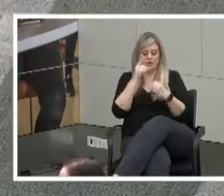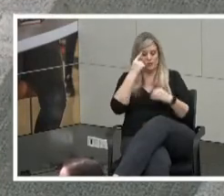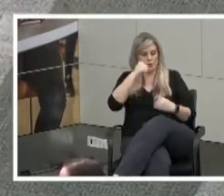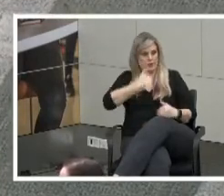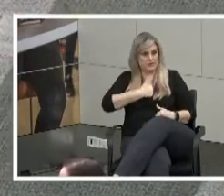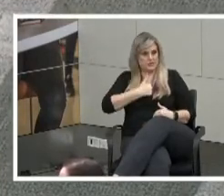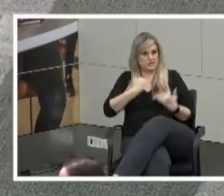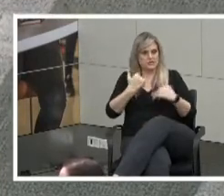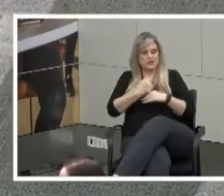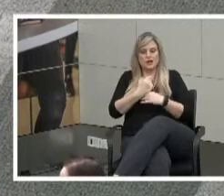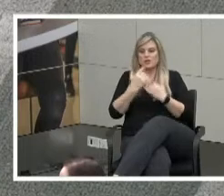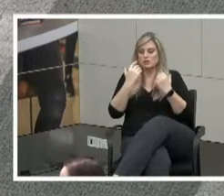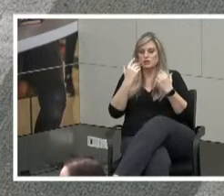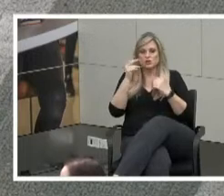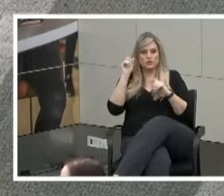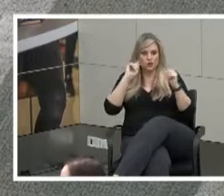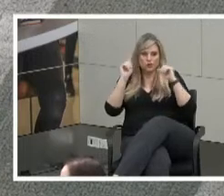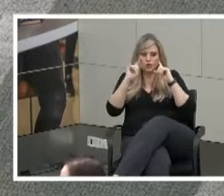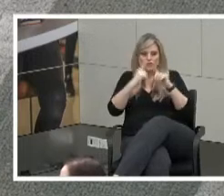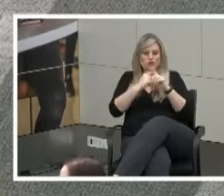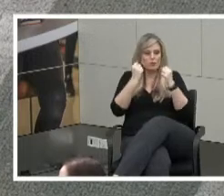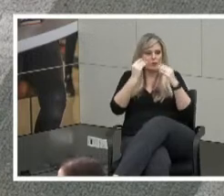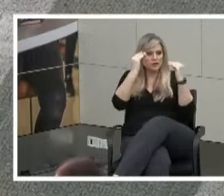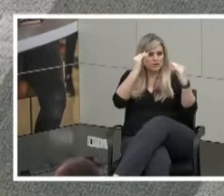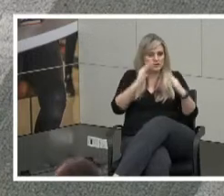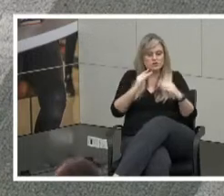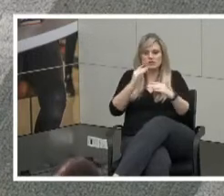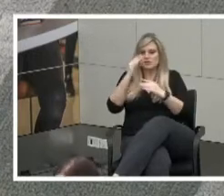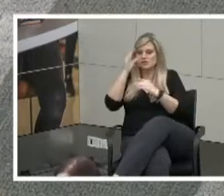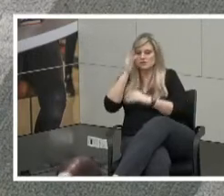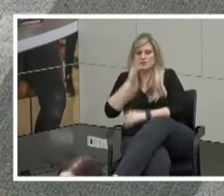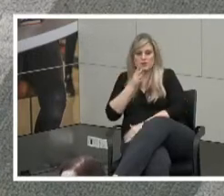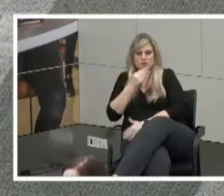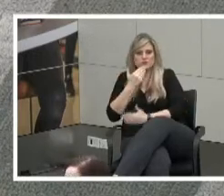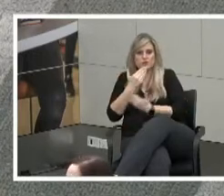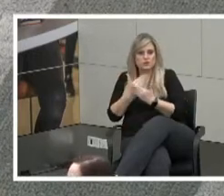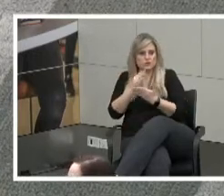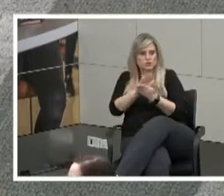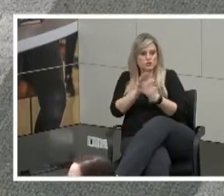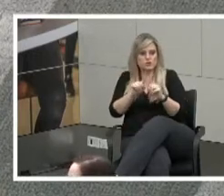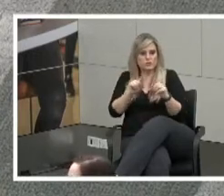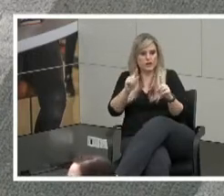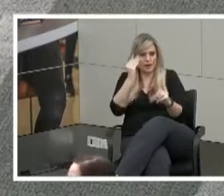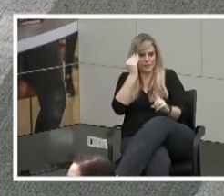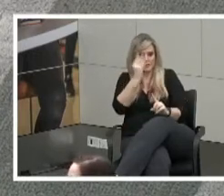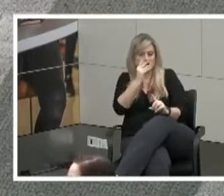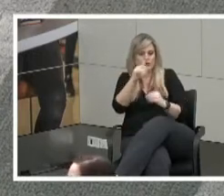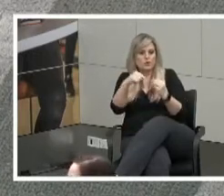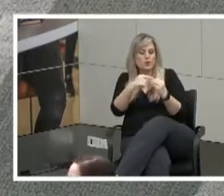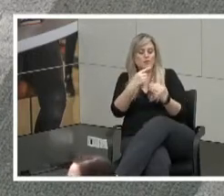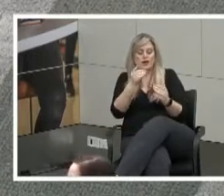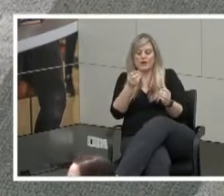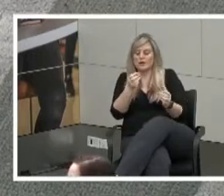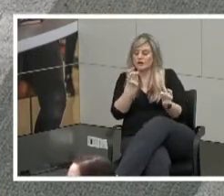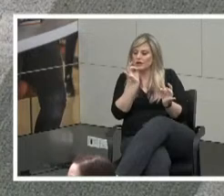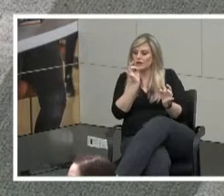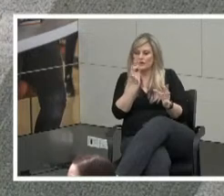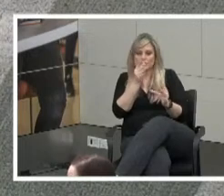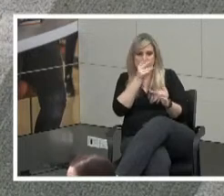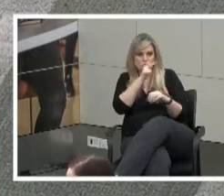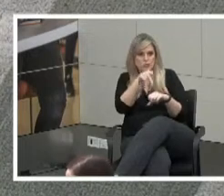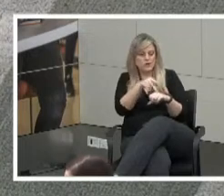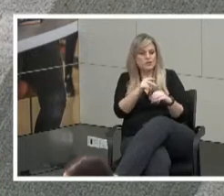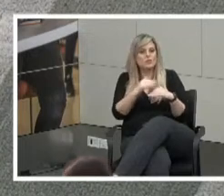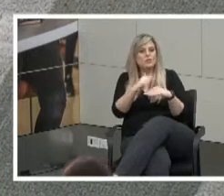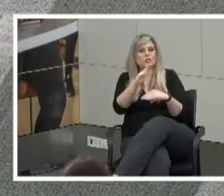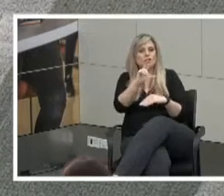heard from a lot of parents and teachers at some good schools today I'm here to tell you about a bad principle um over 30 teachers have left